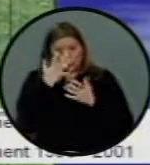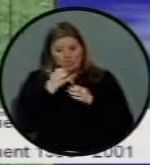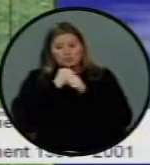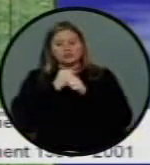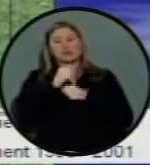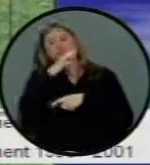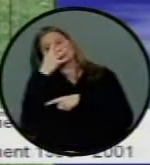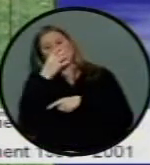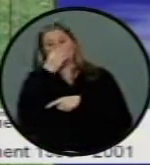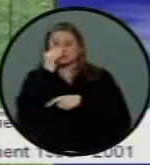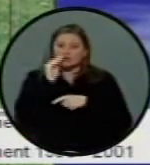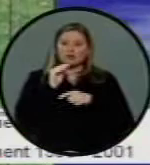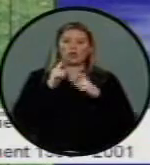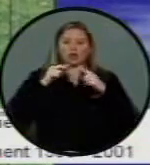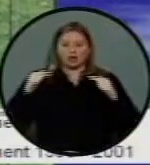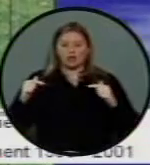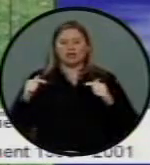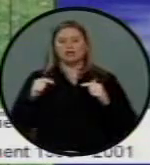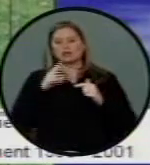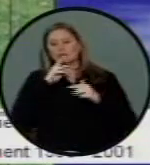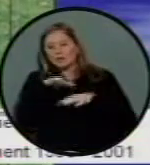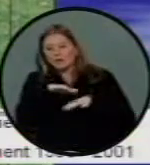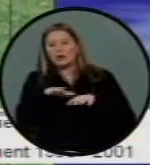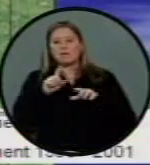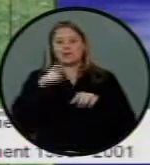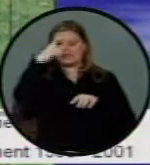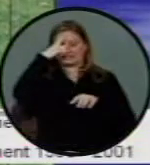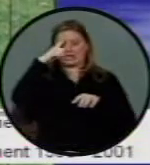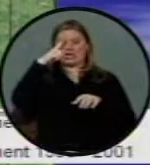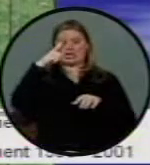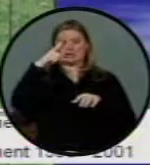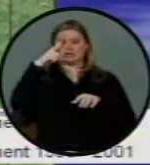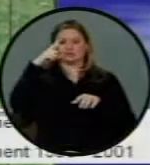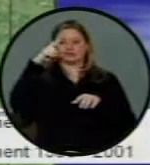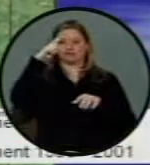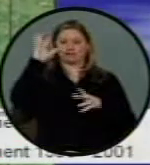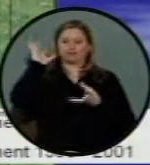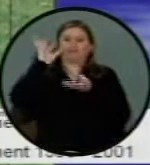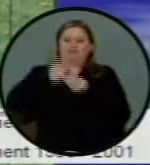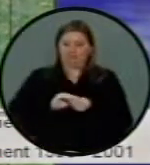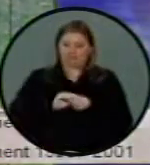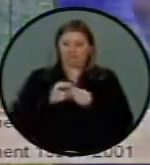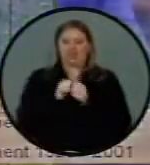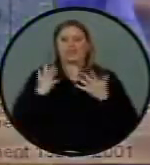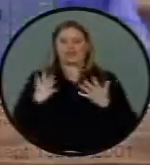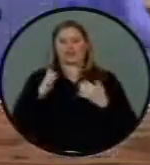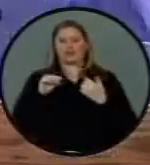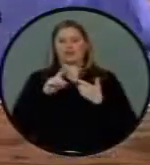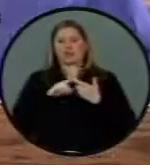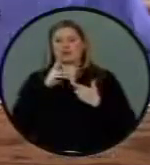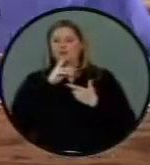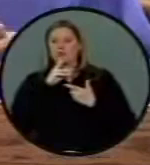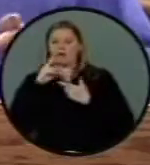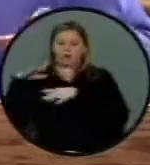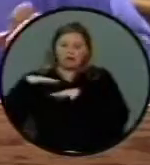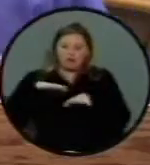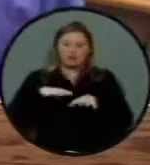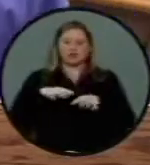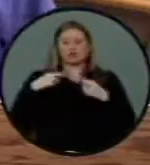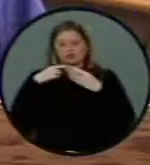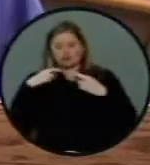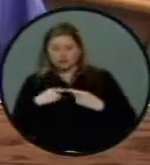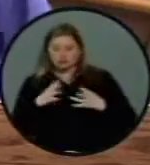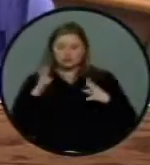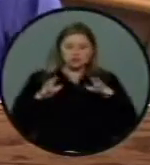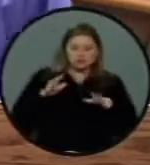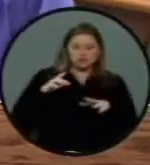some elements of the natural landscape, then we have to think comprehensively. Both we have to think at a site scale, at a city or watershed scale, at a regional scale, looking at